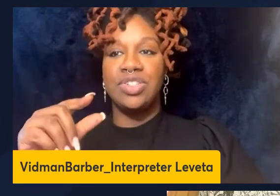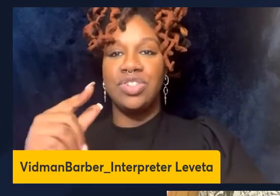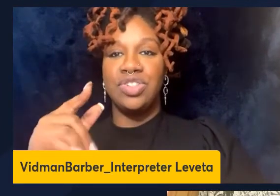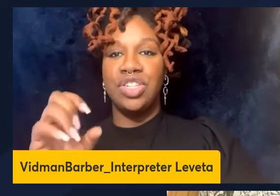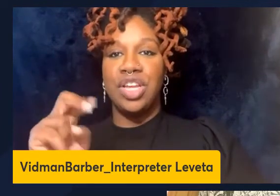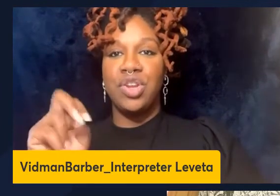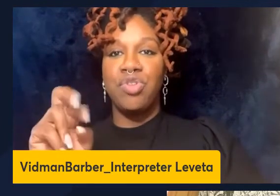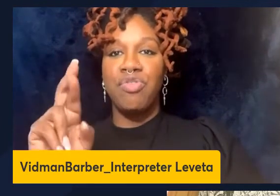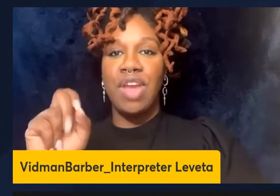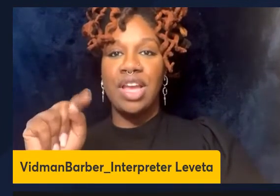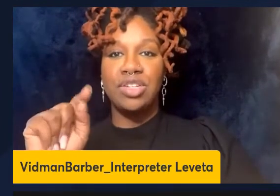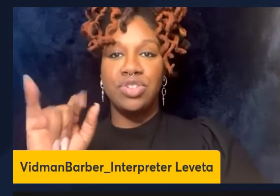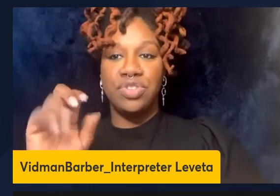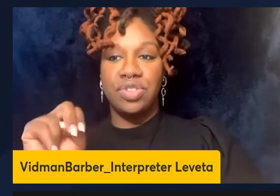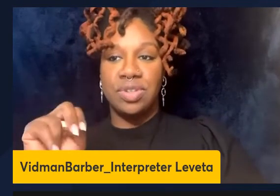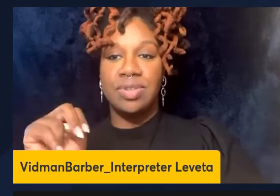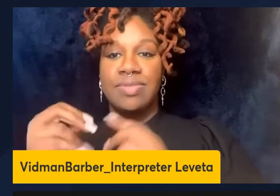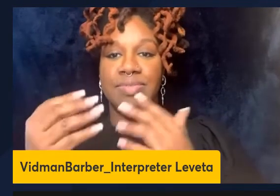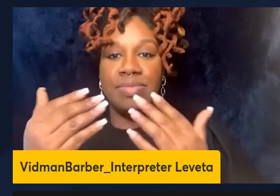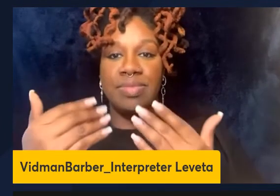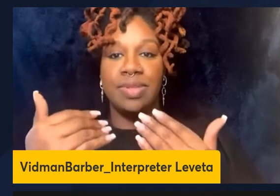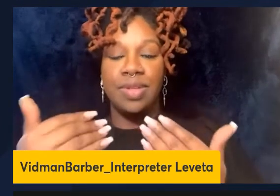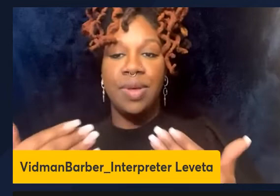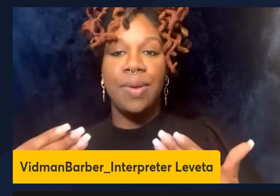your presentation.